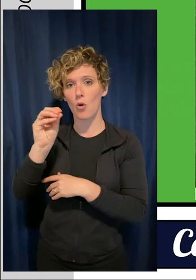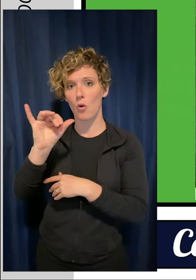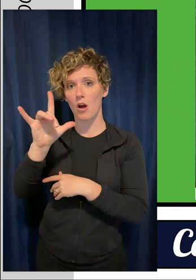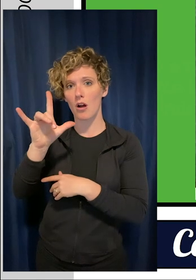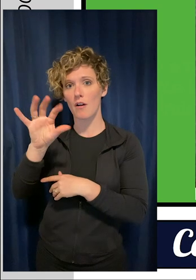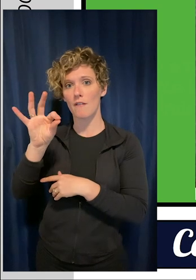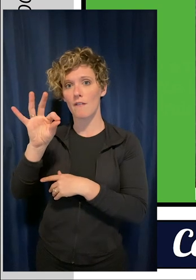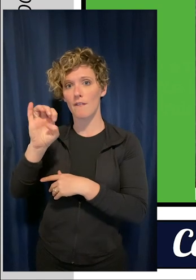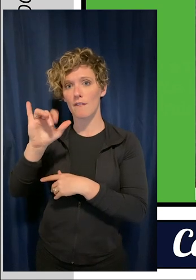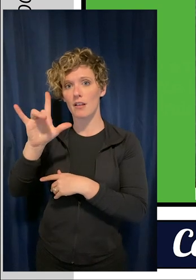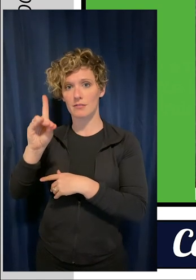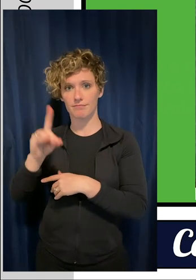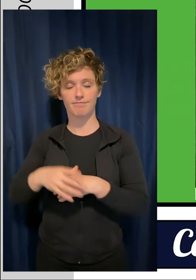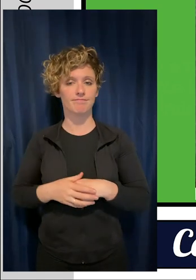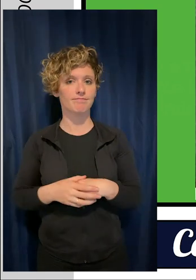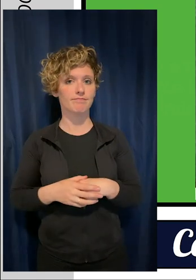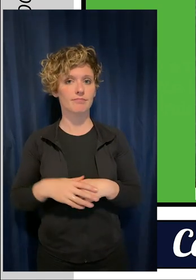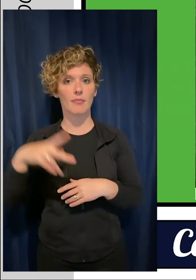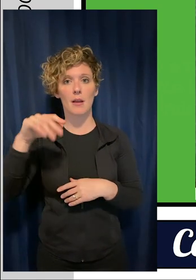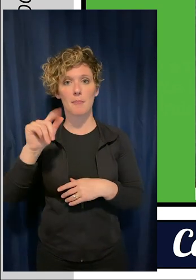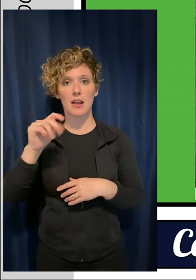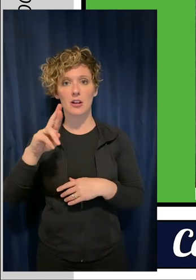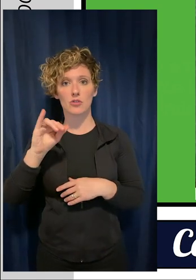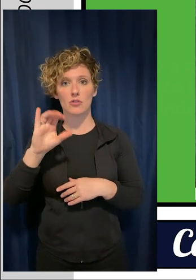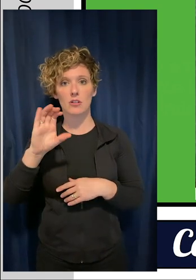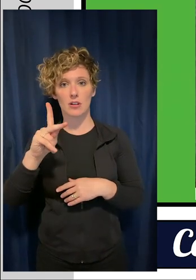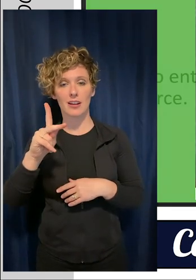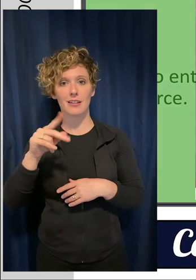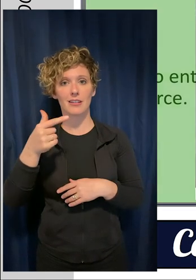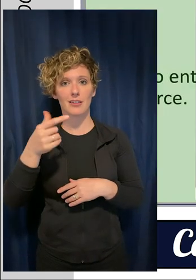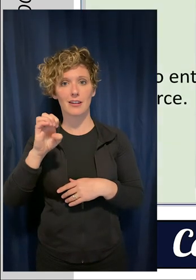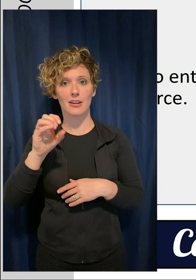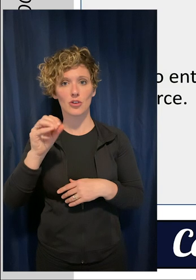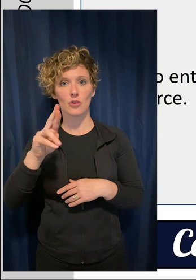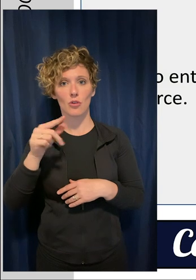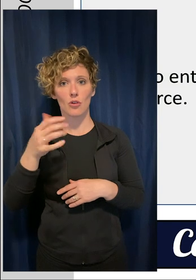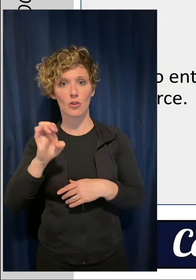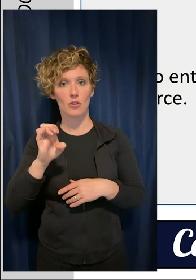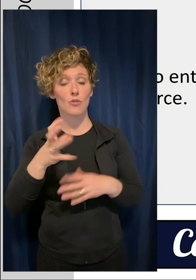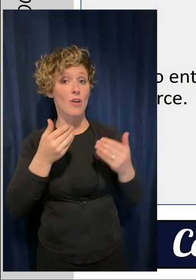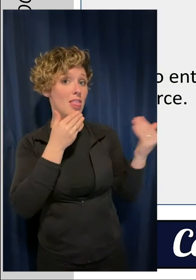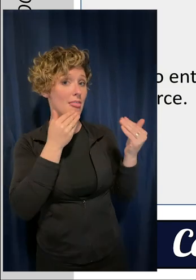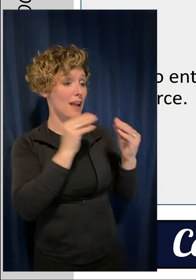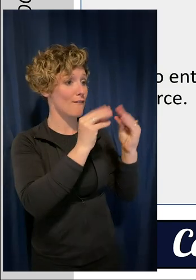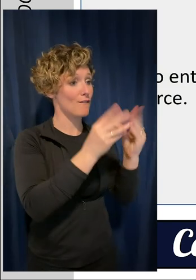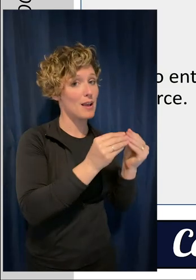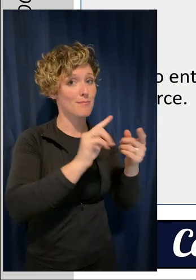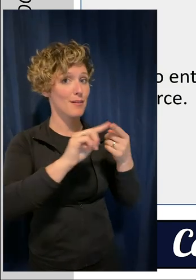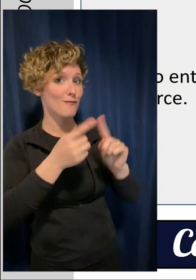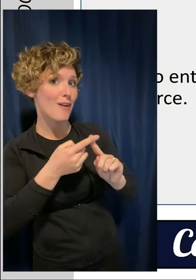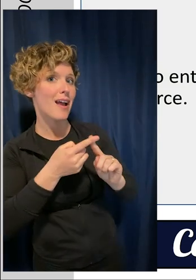Patrick George would like to thank his family, friends, and his co-conspirators. In the future, Patrick plans to